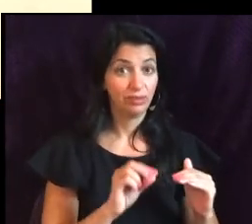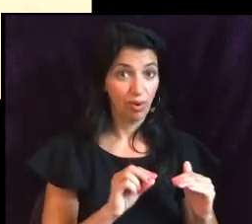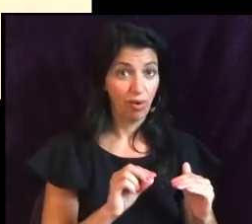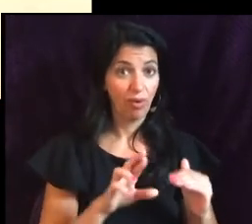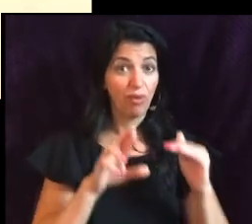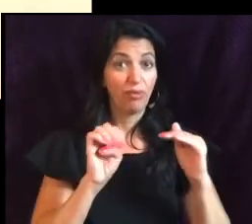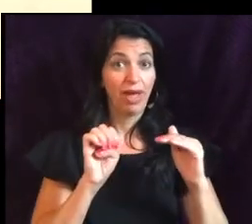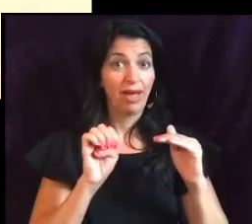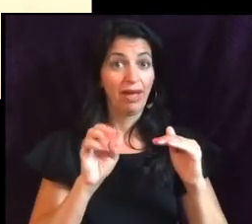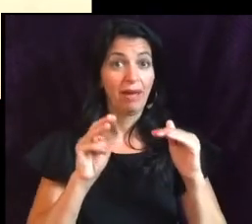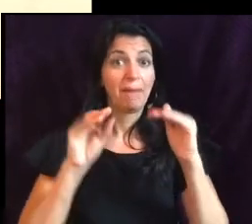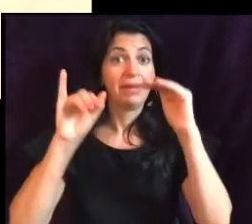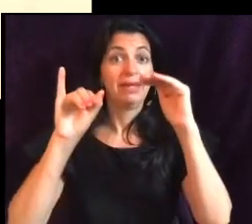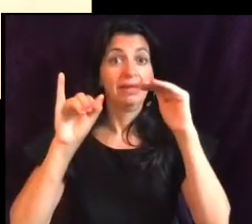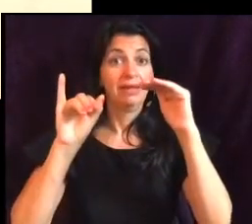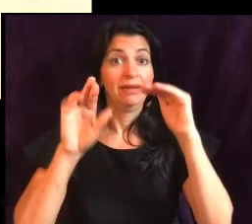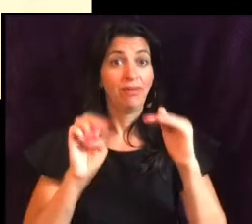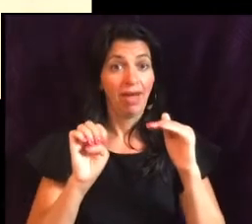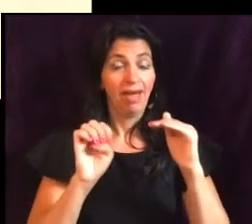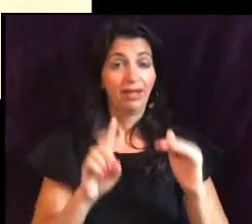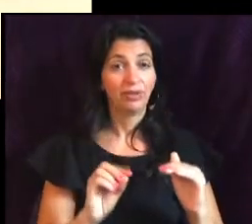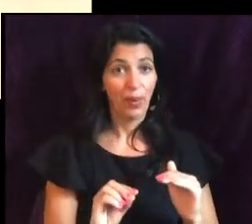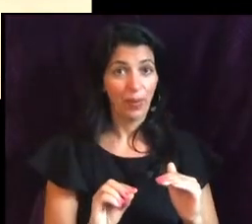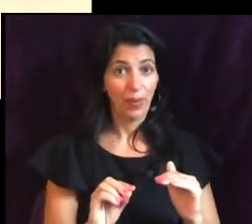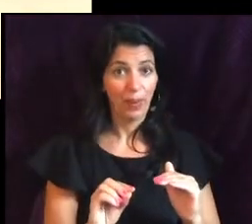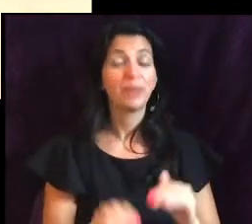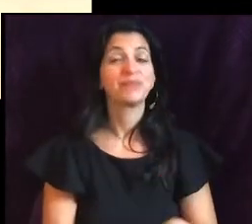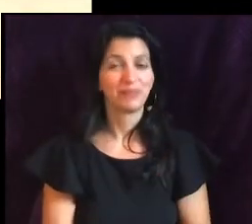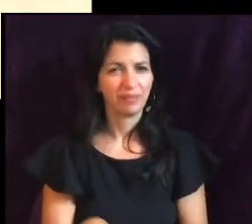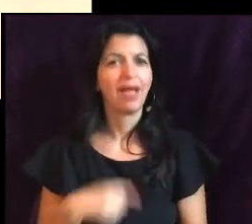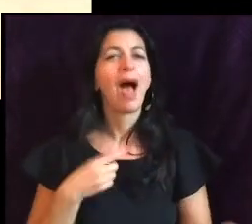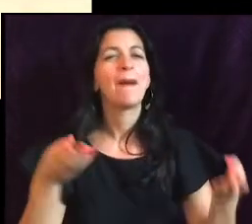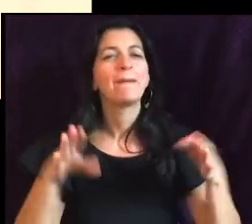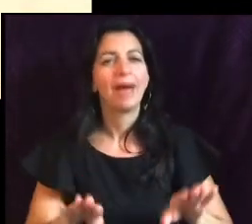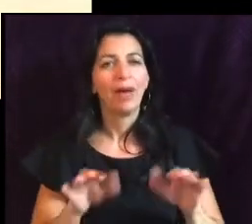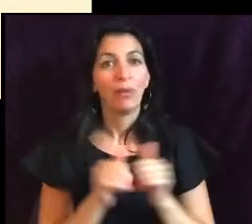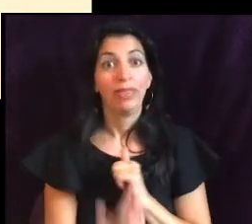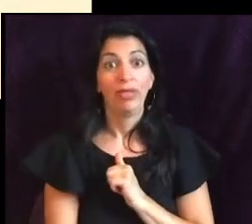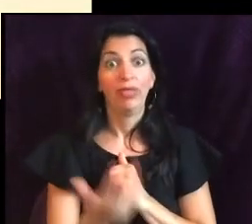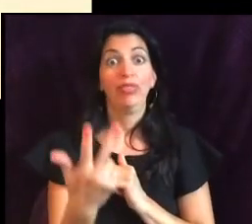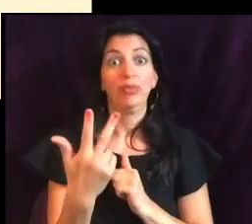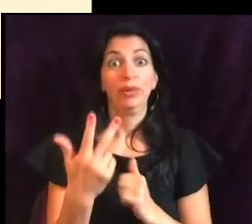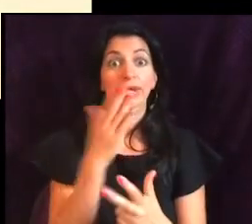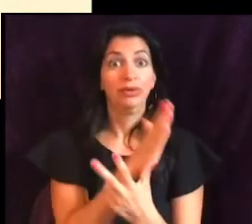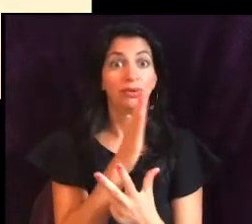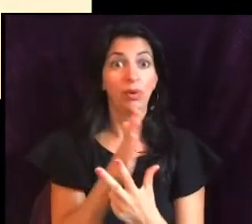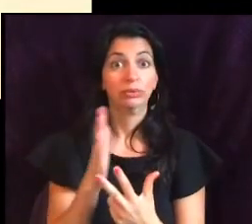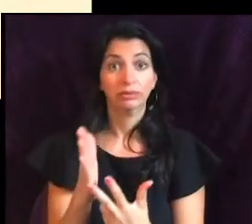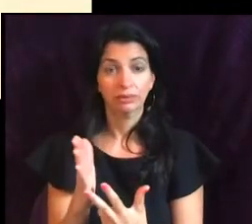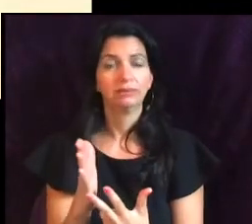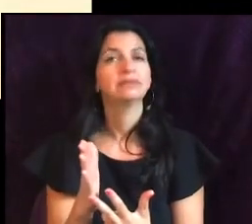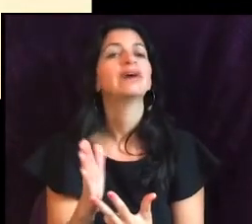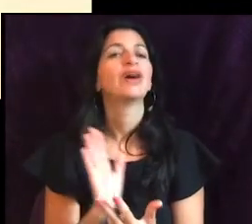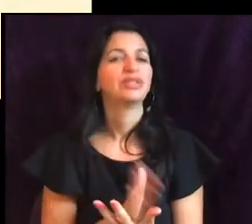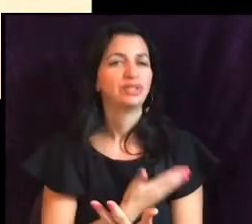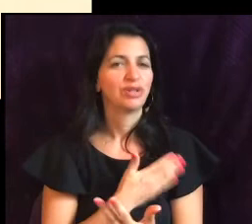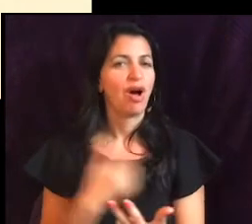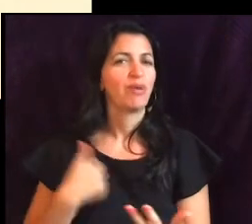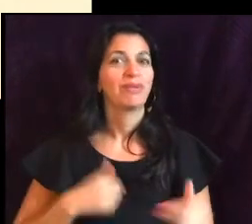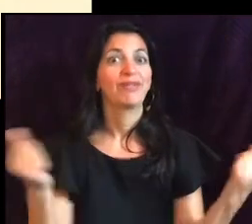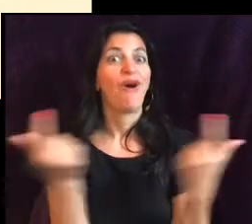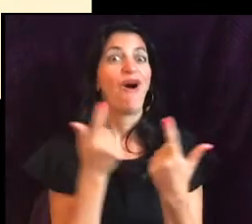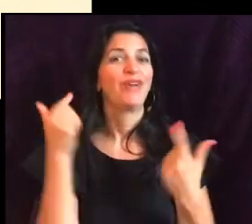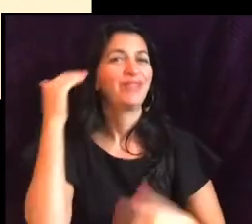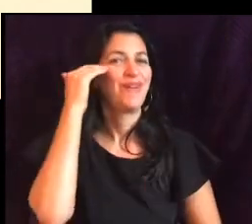Do, re, mi, re, do. I bet you just with these 3 notes, there's a song that we